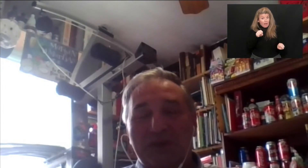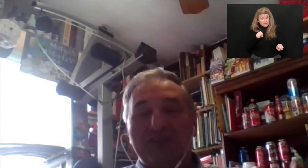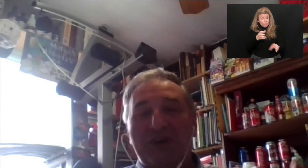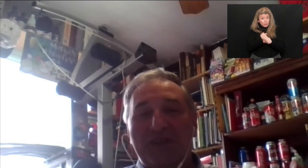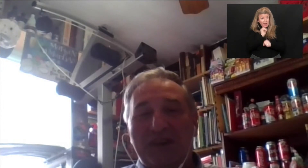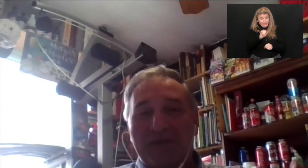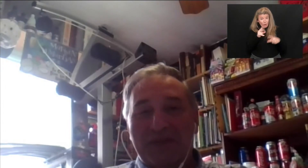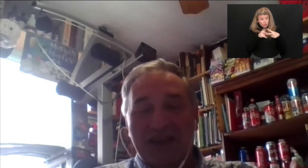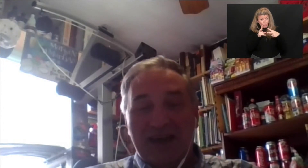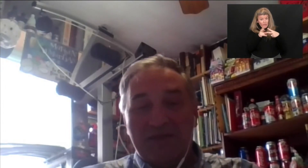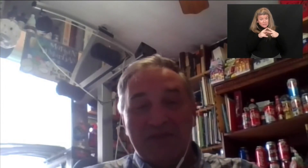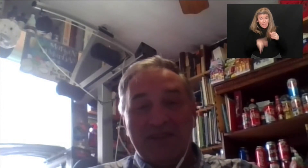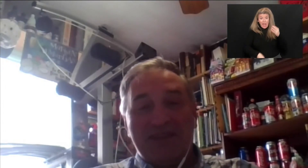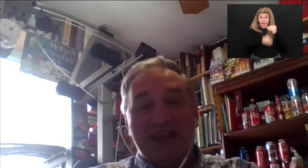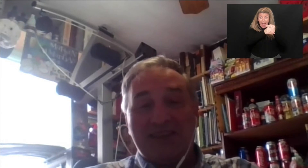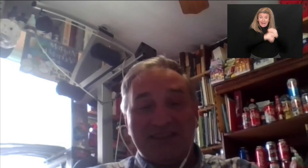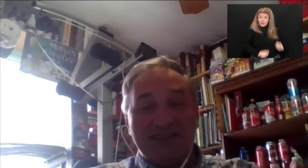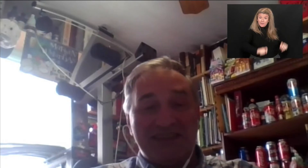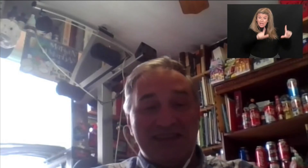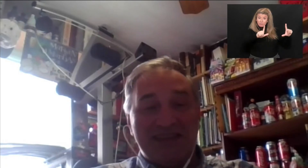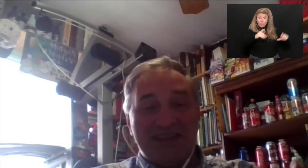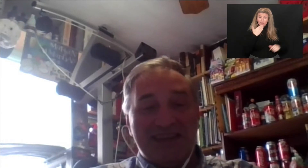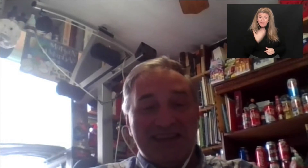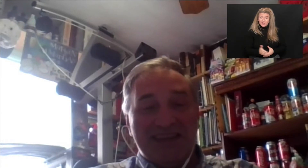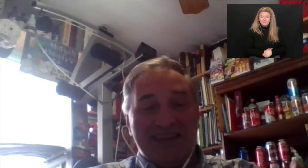those two things on there? Thanks.